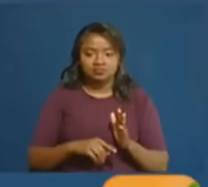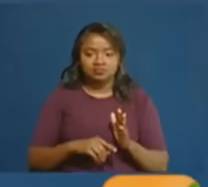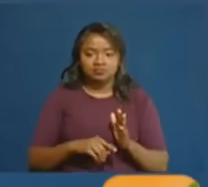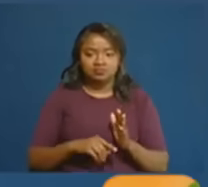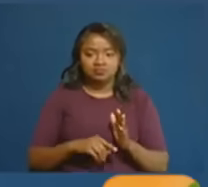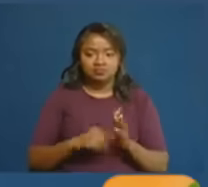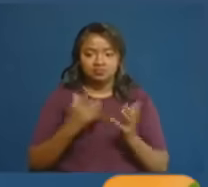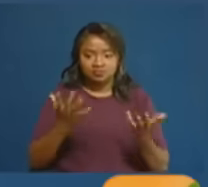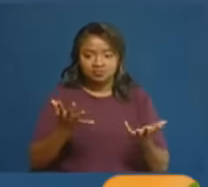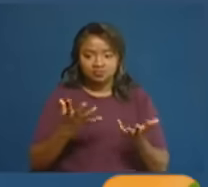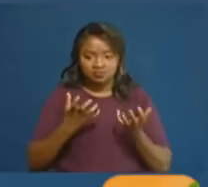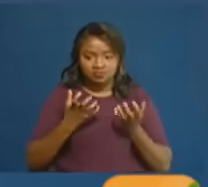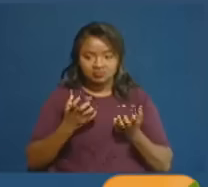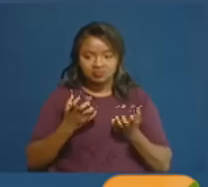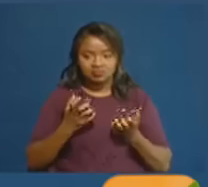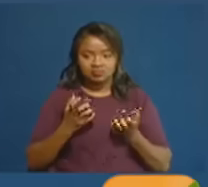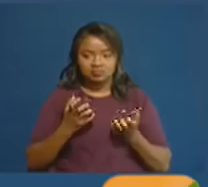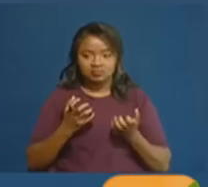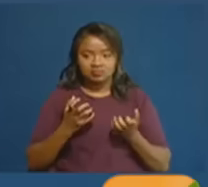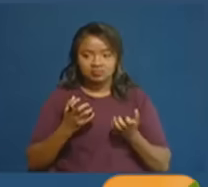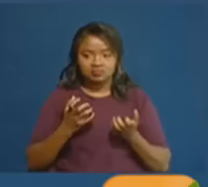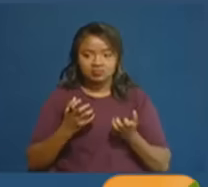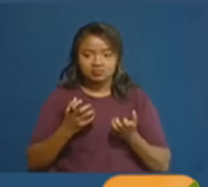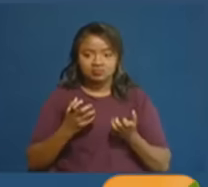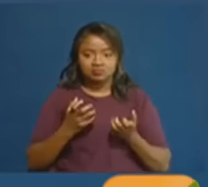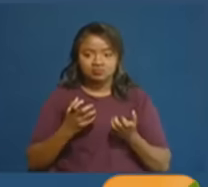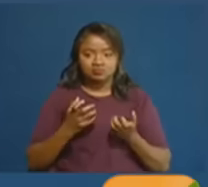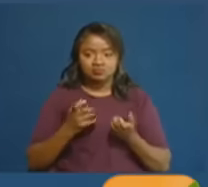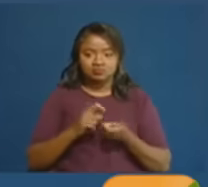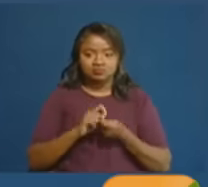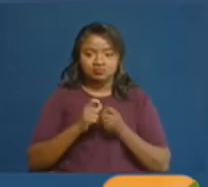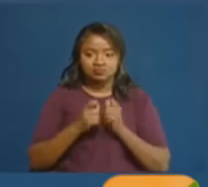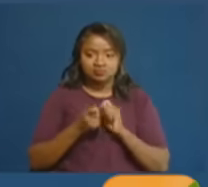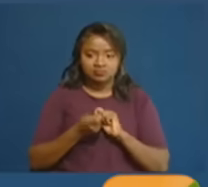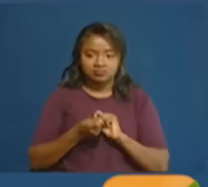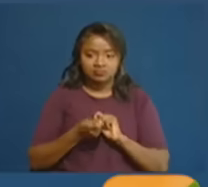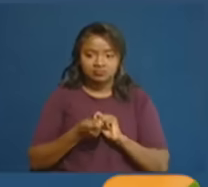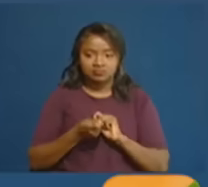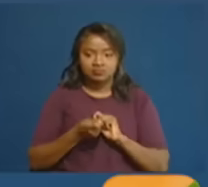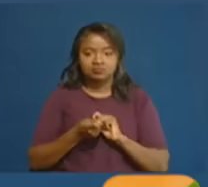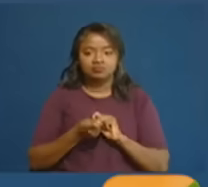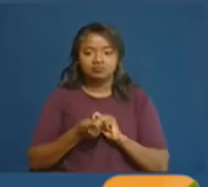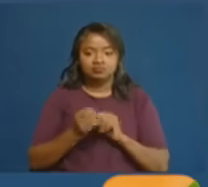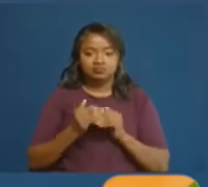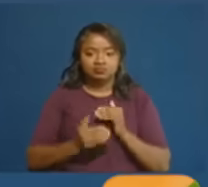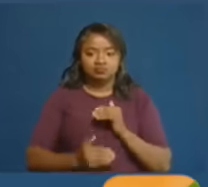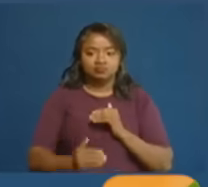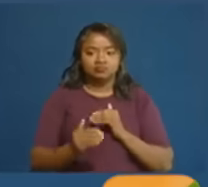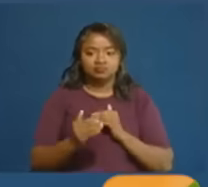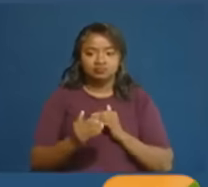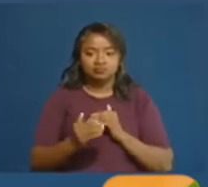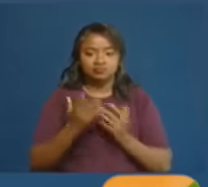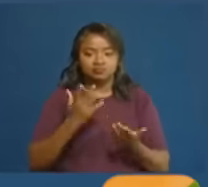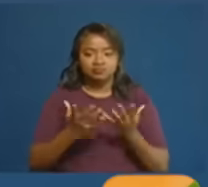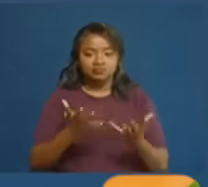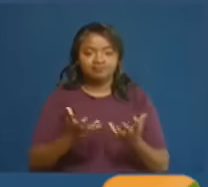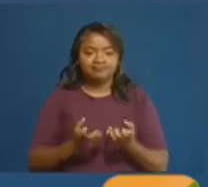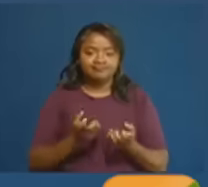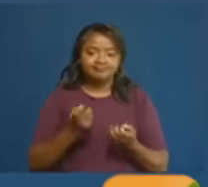needs to be perhaps addressed going forward is a little